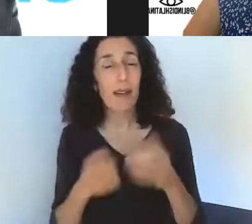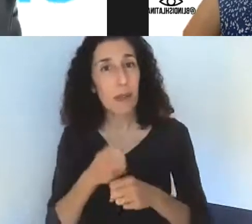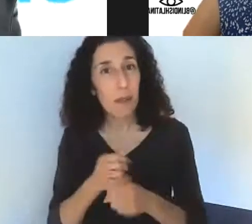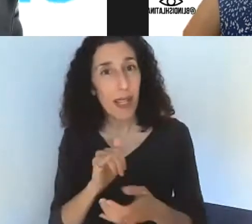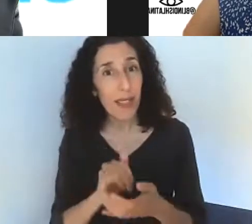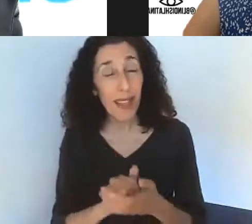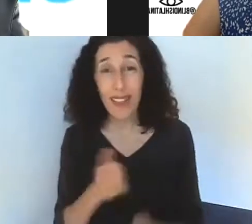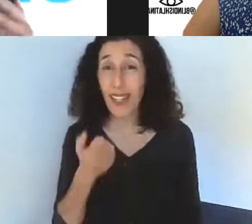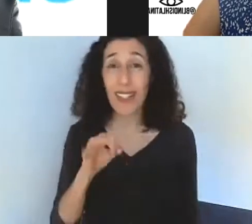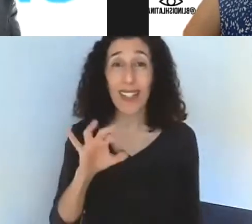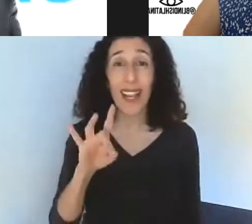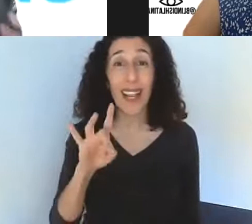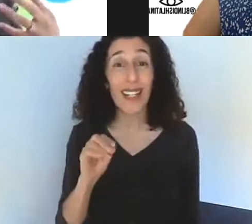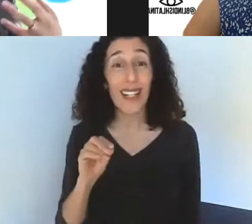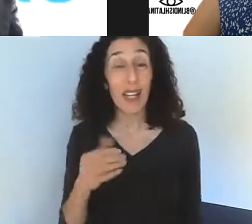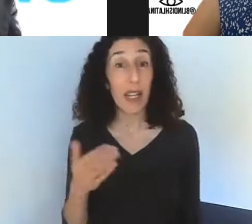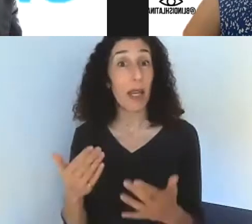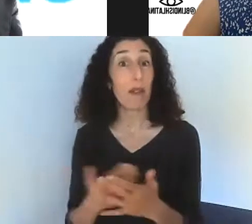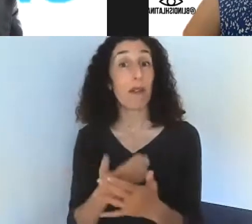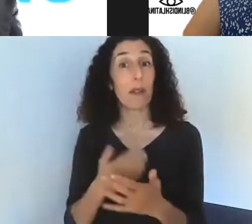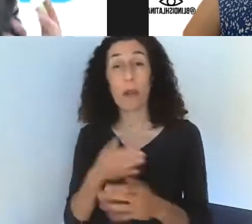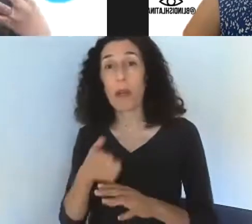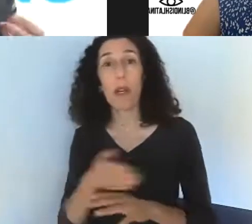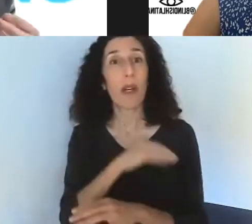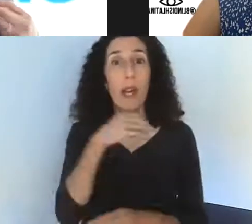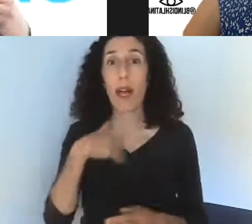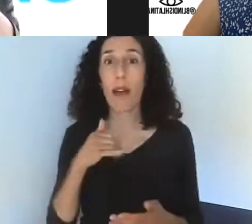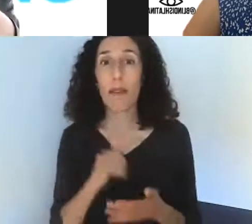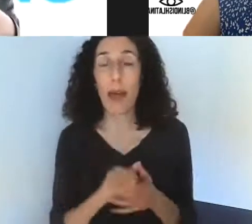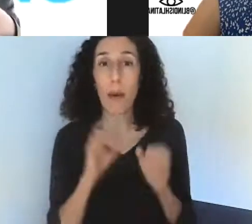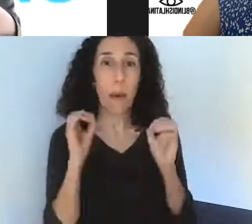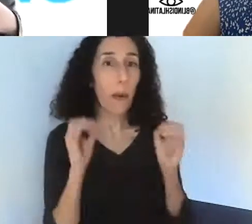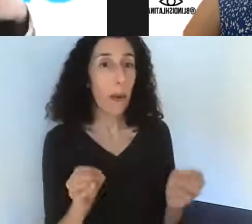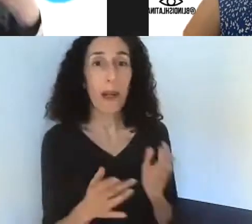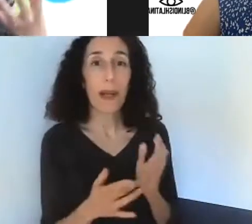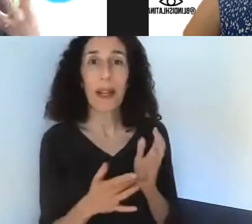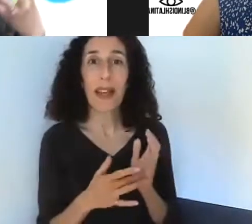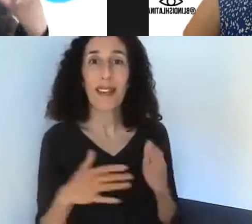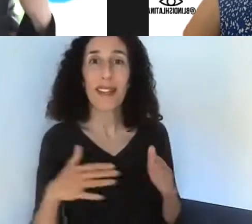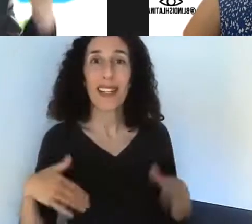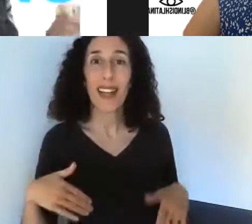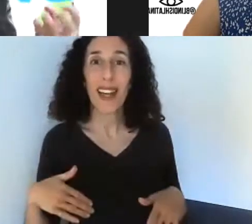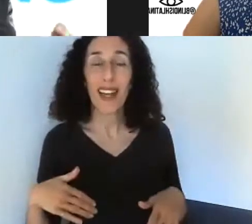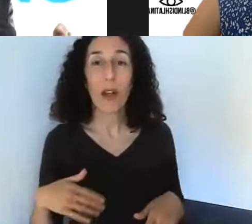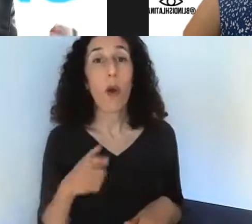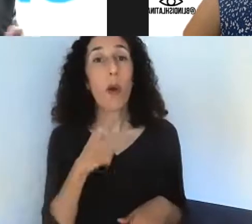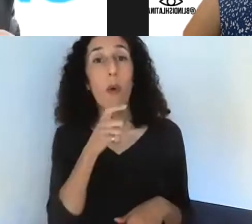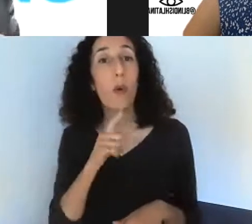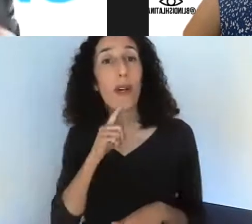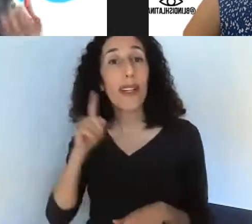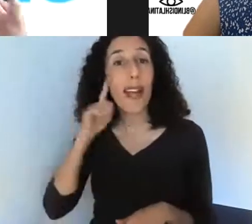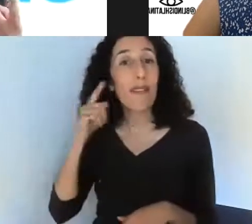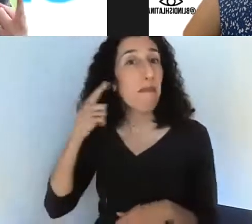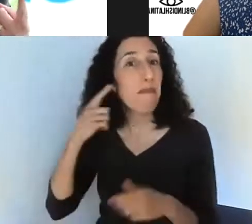ago, if you were a person that became deaf, you would not have the ability to hear music